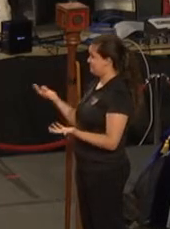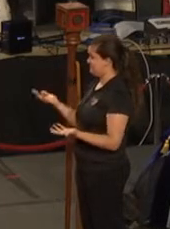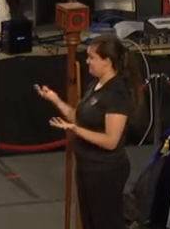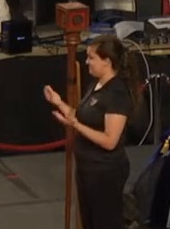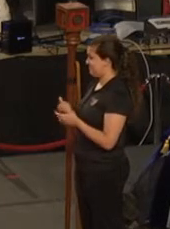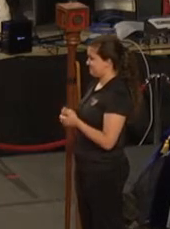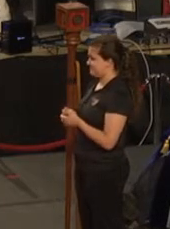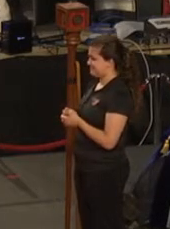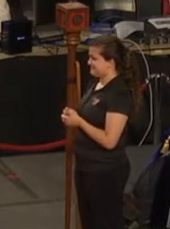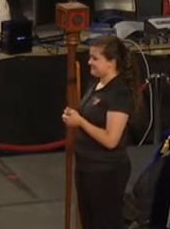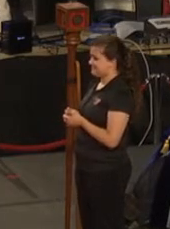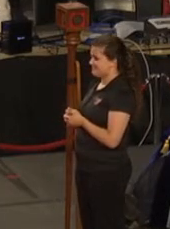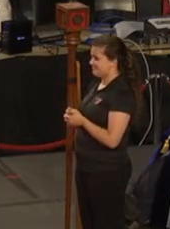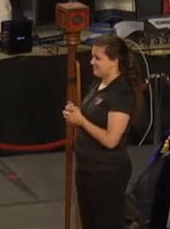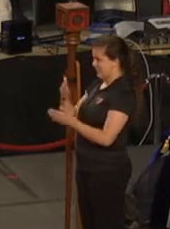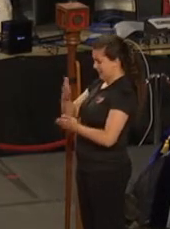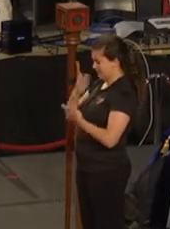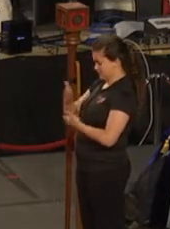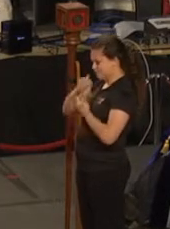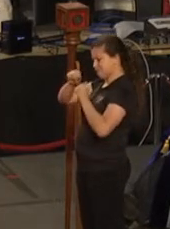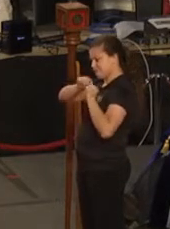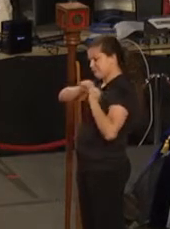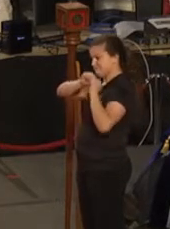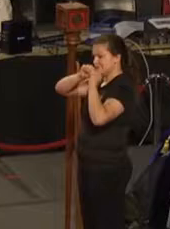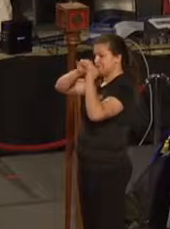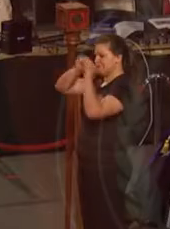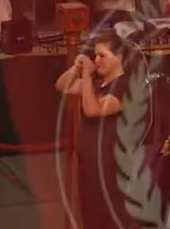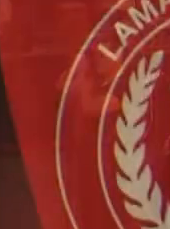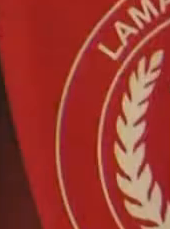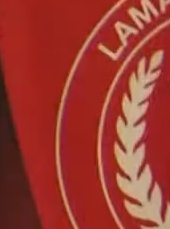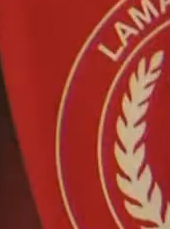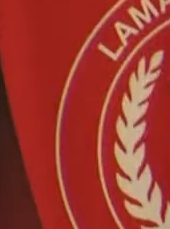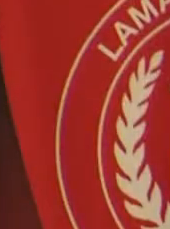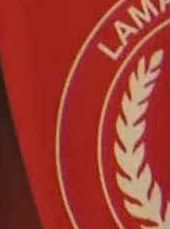But you won't find lasting happiness by pursuing it.